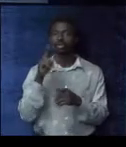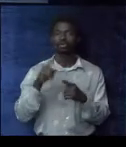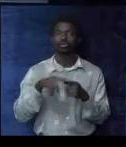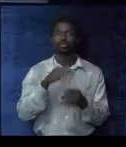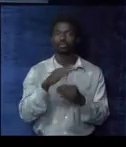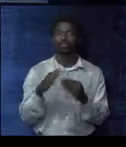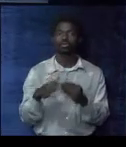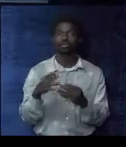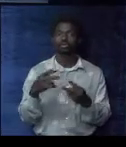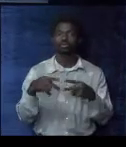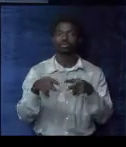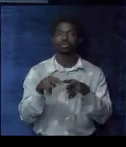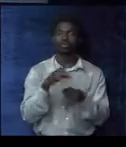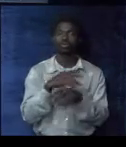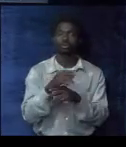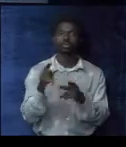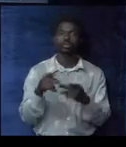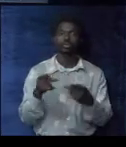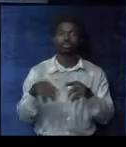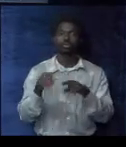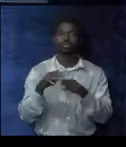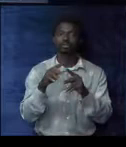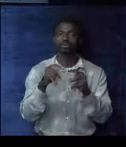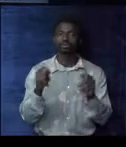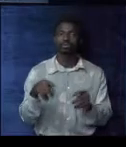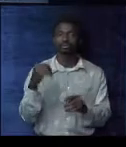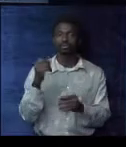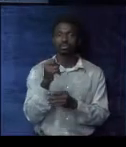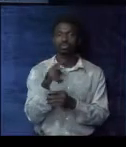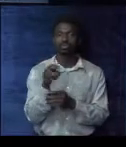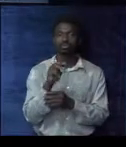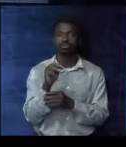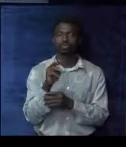We have to complete the value and place value table for